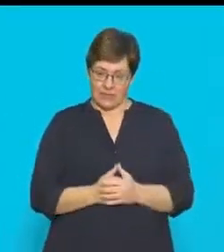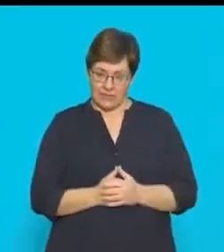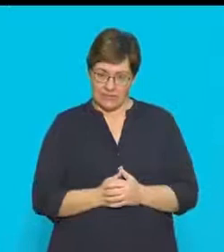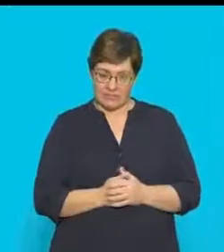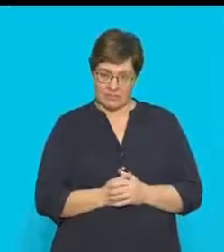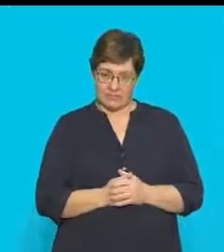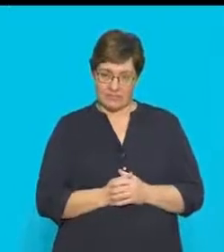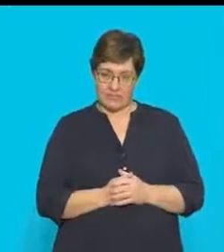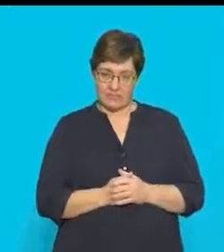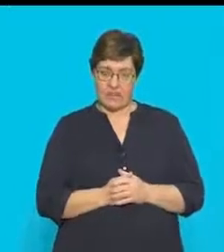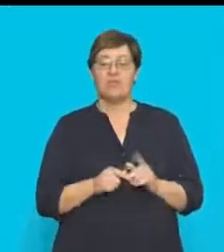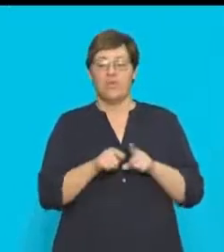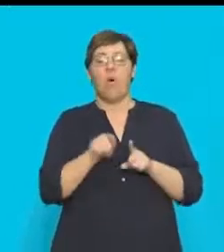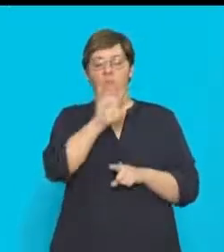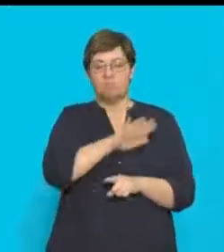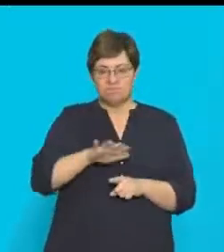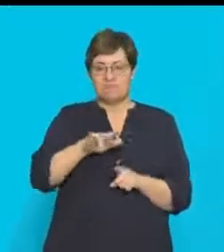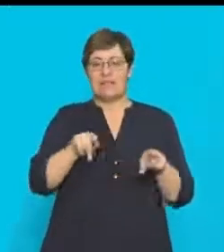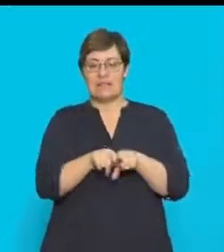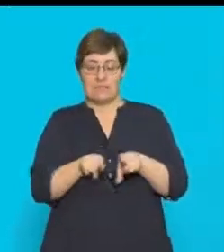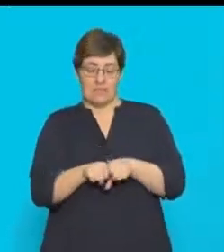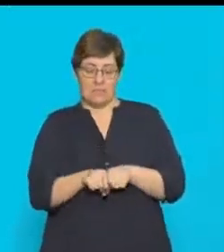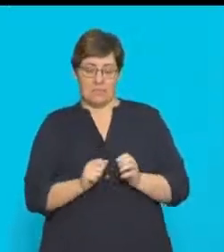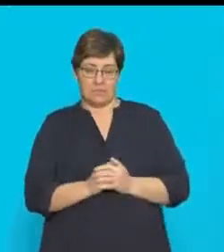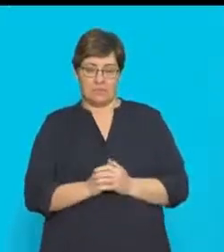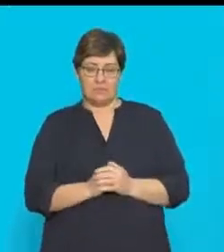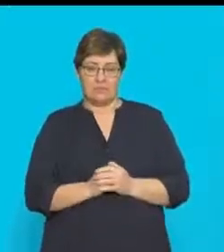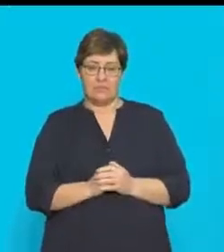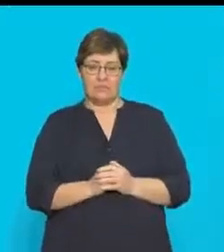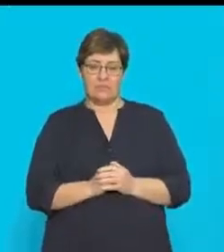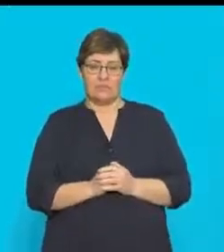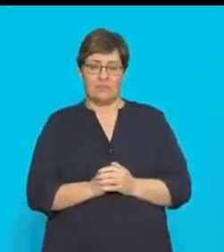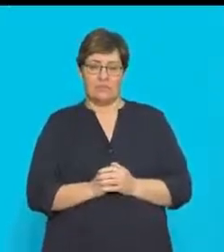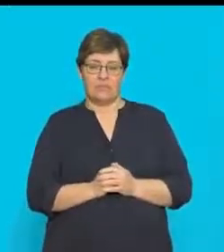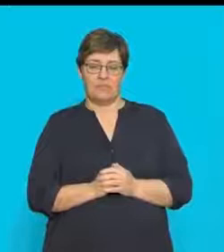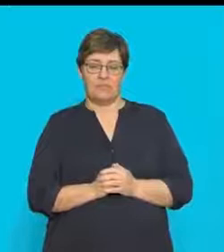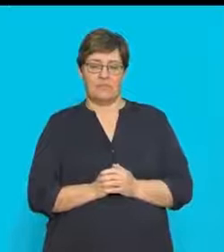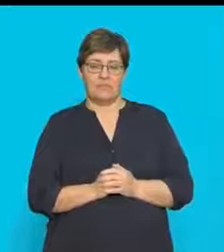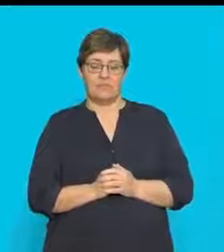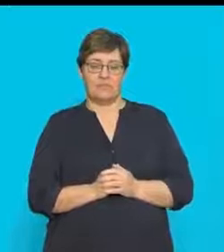b. And similarly for C and little c.